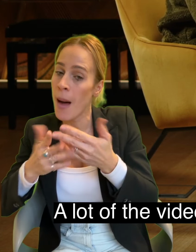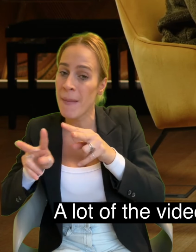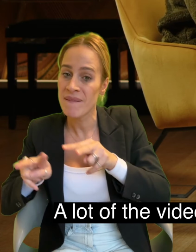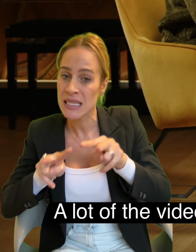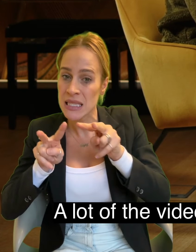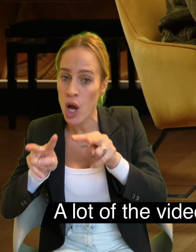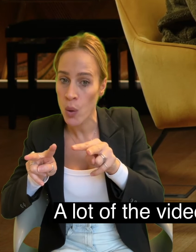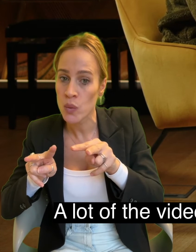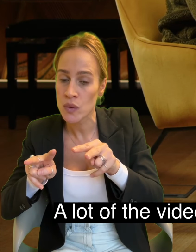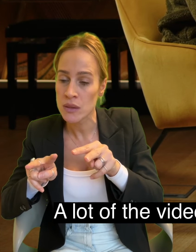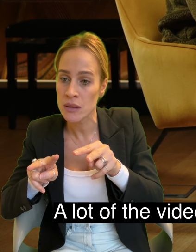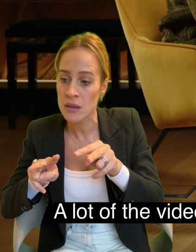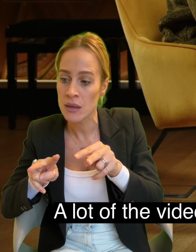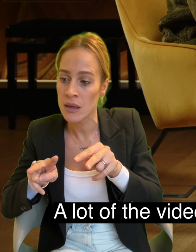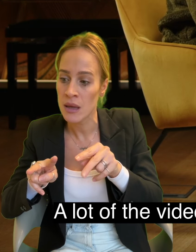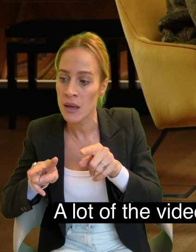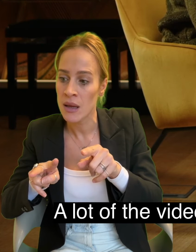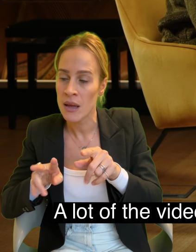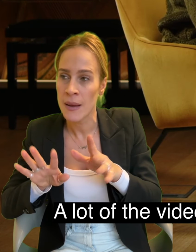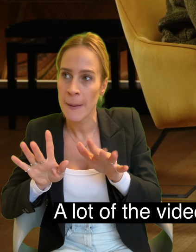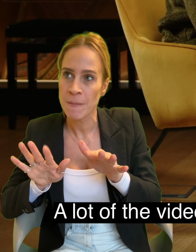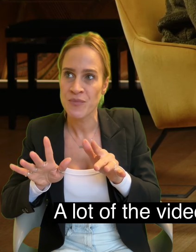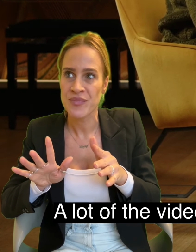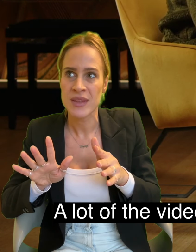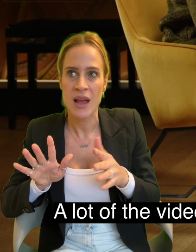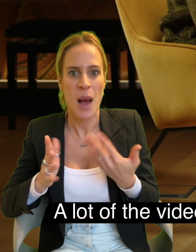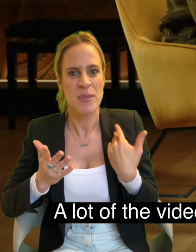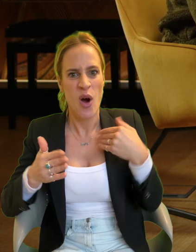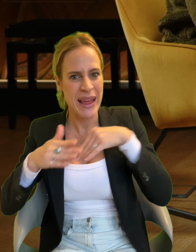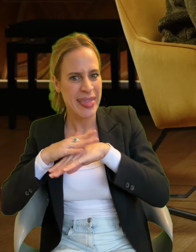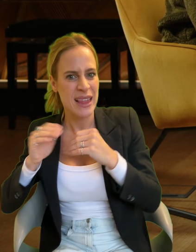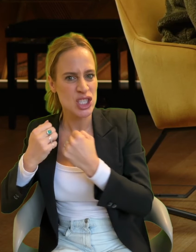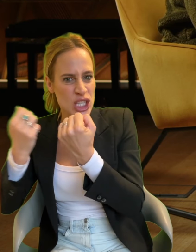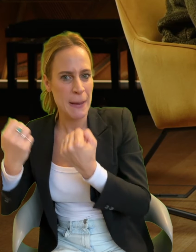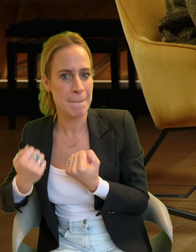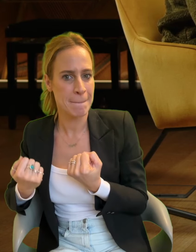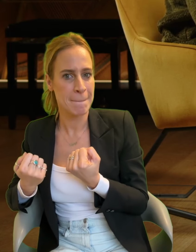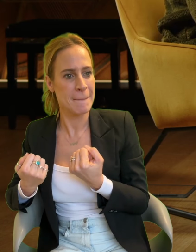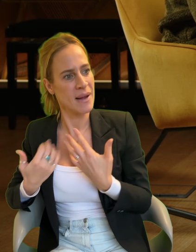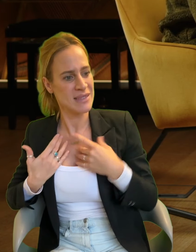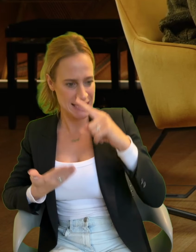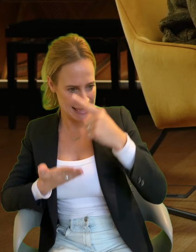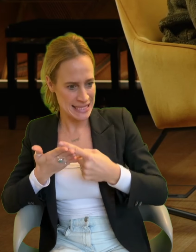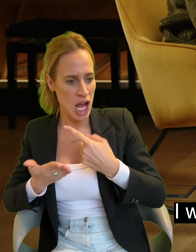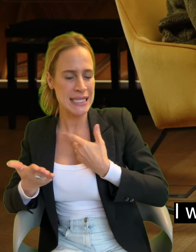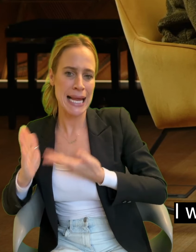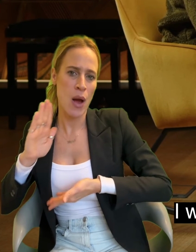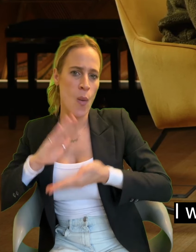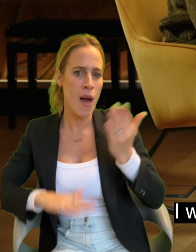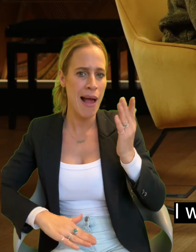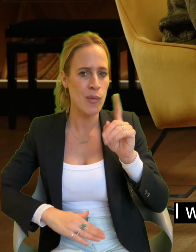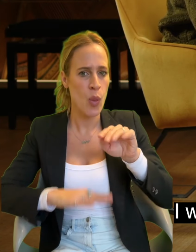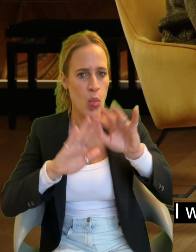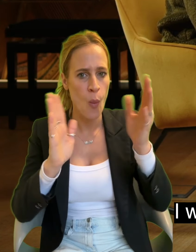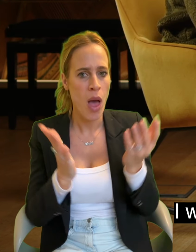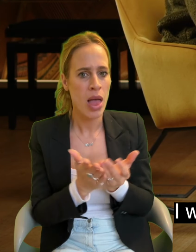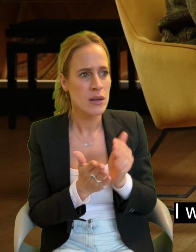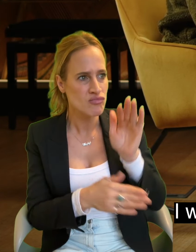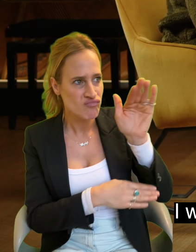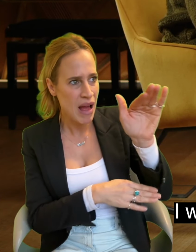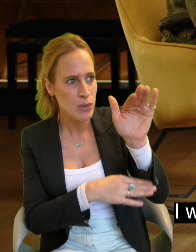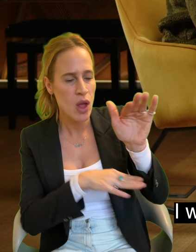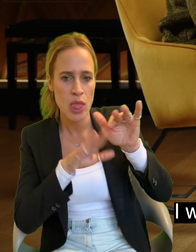now, I've got this new thing where I'm not even in the gym. I'm saying to my people, I want to bring you out into the real world